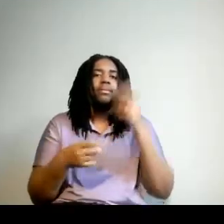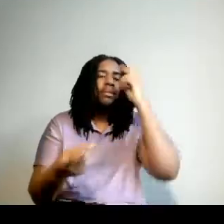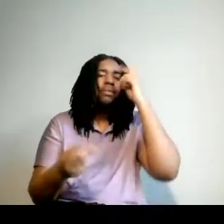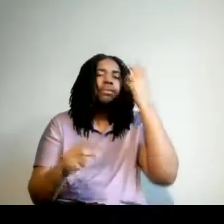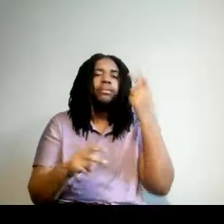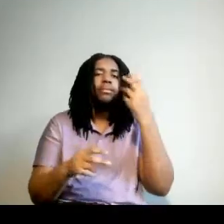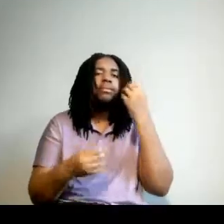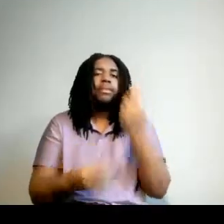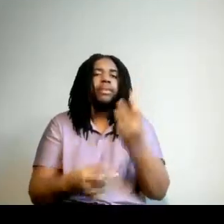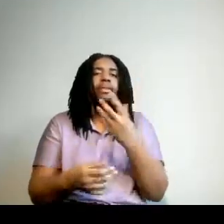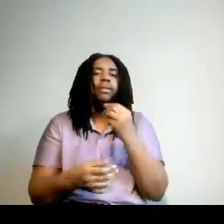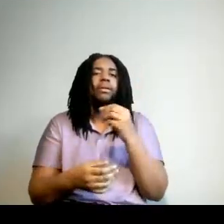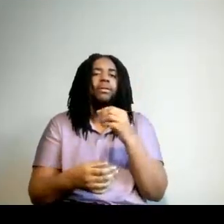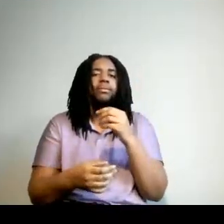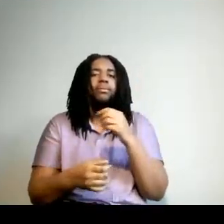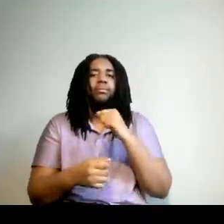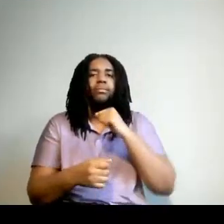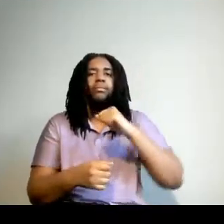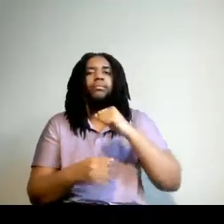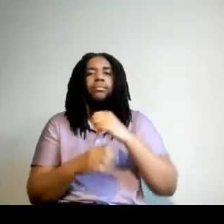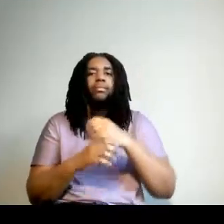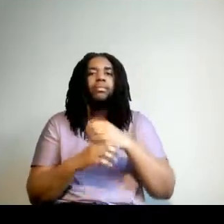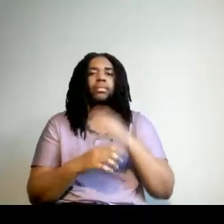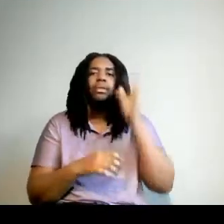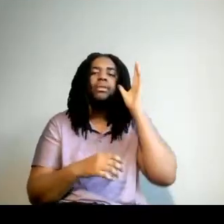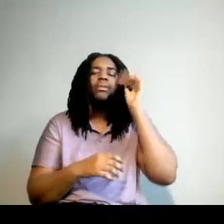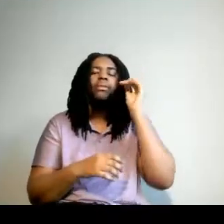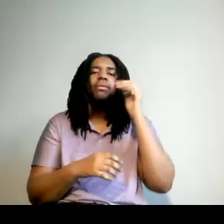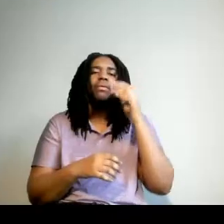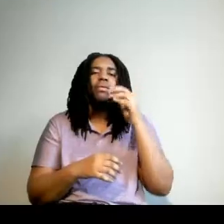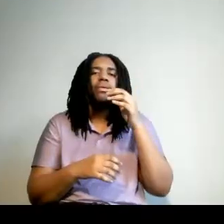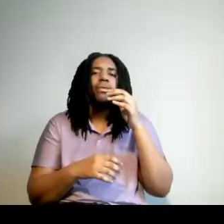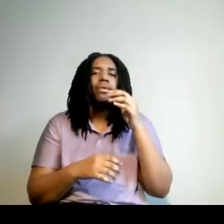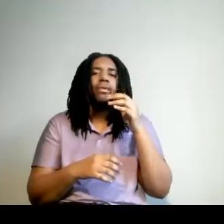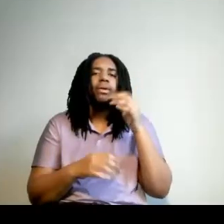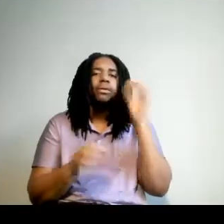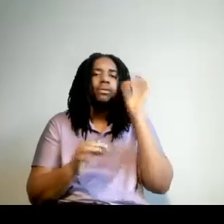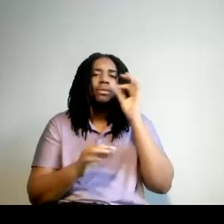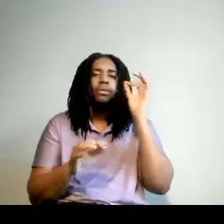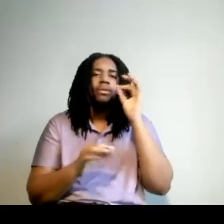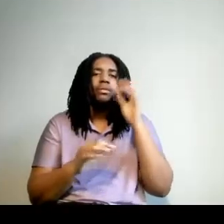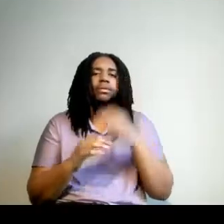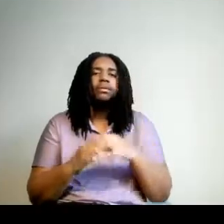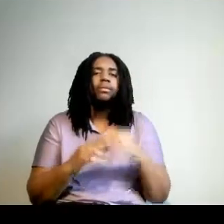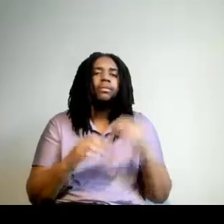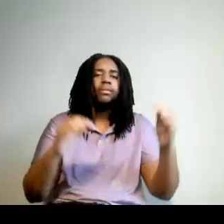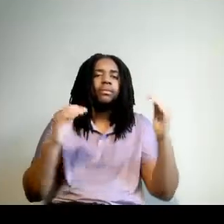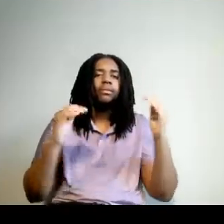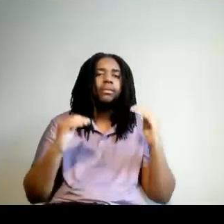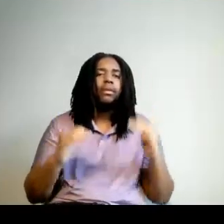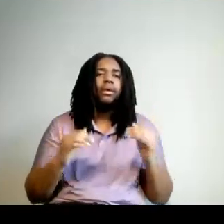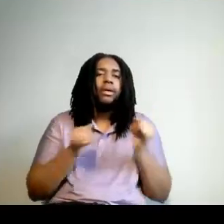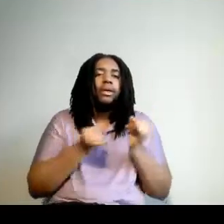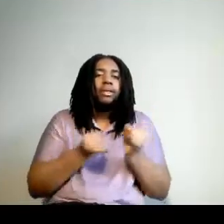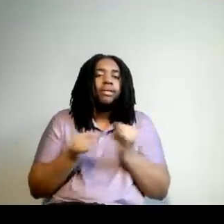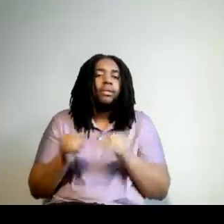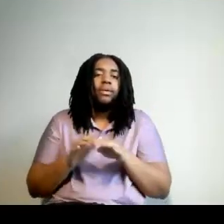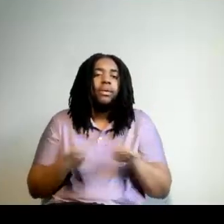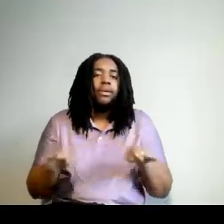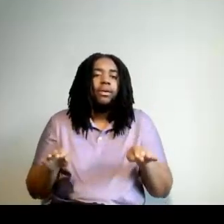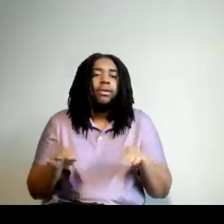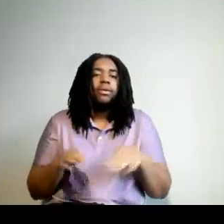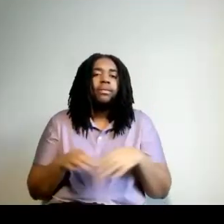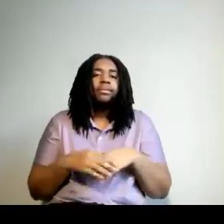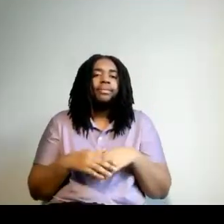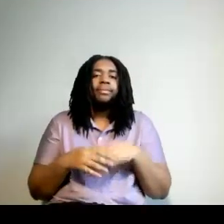the system. So if we go next and we focus in more at the individual level, we find